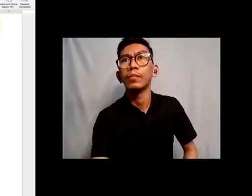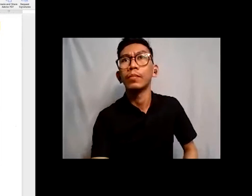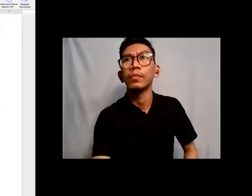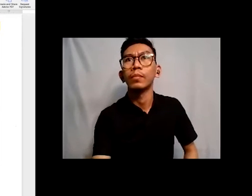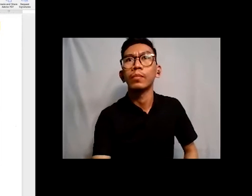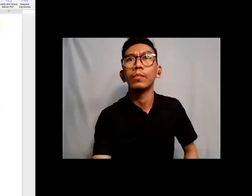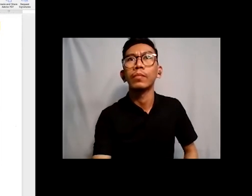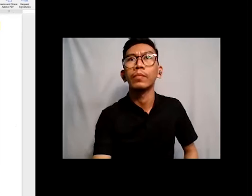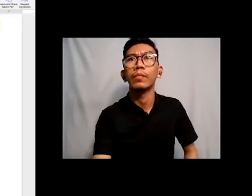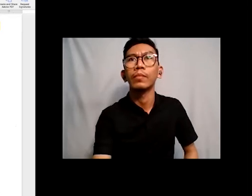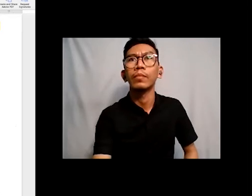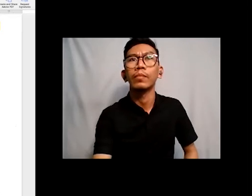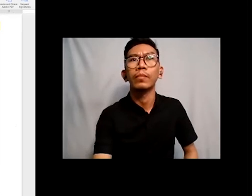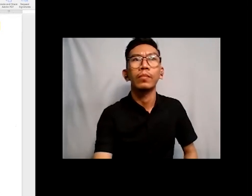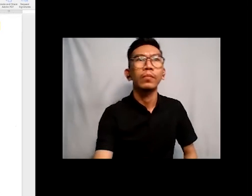14.